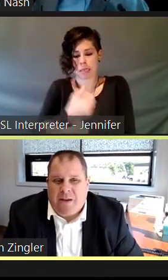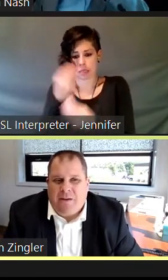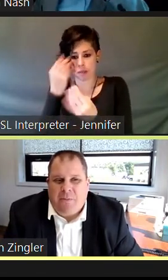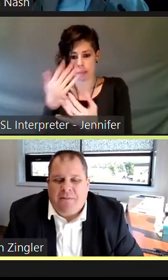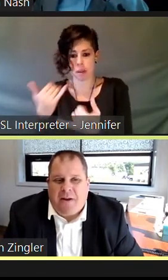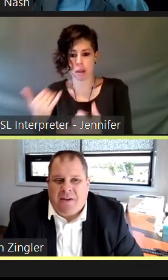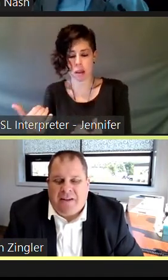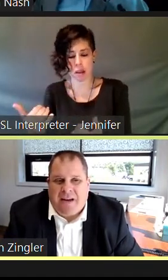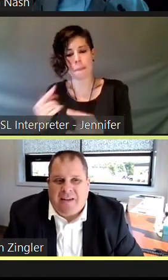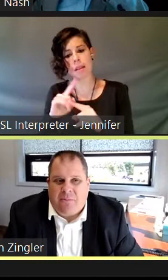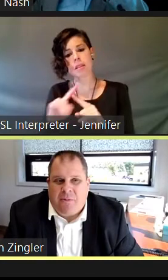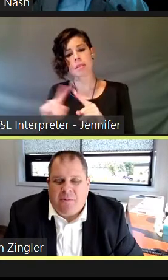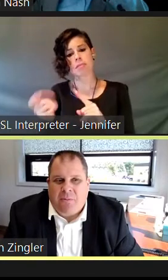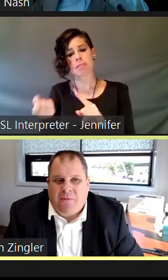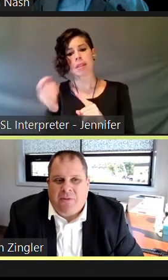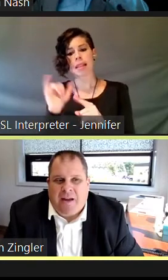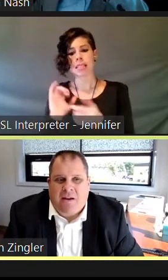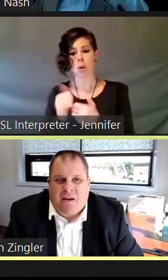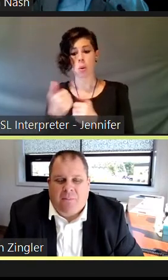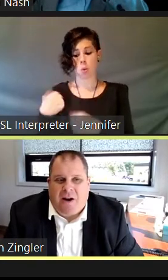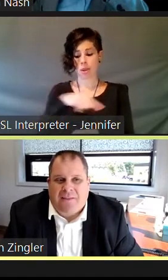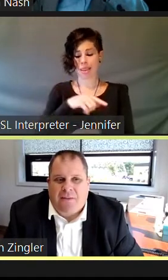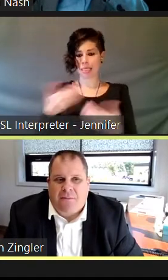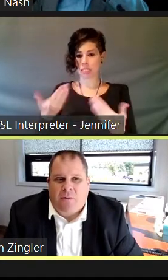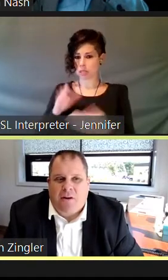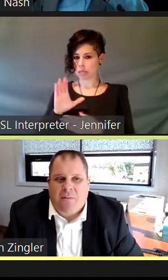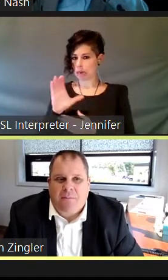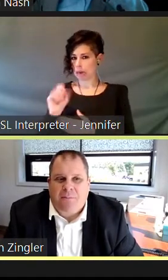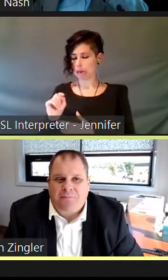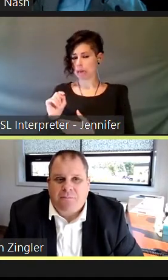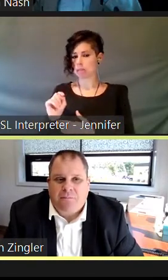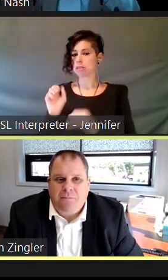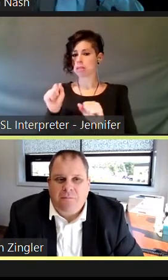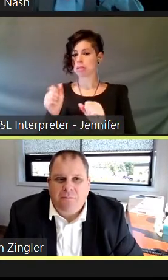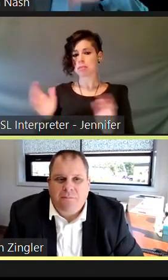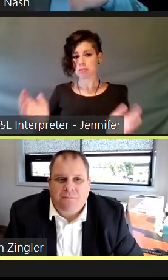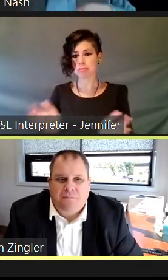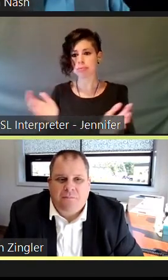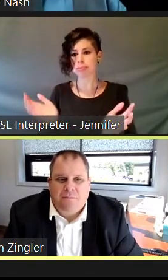how we found in Connecticut that we were able to move that process forward.